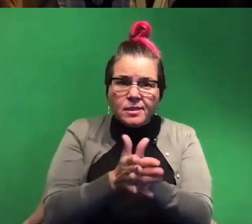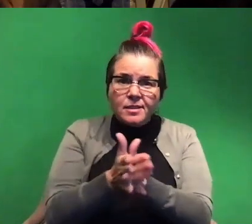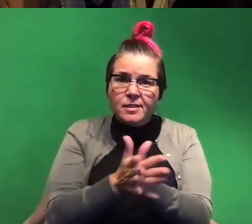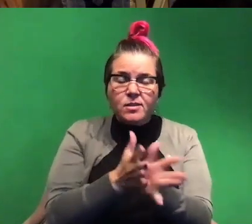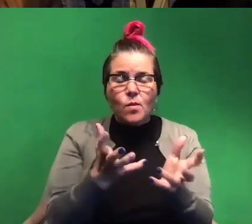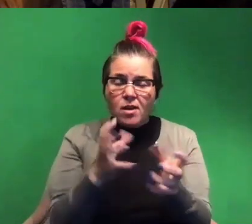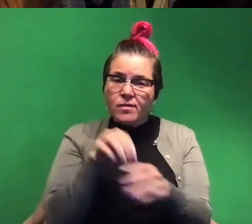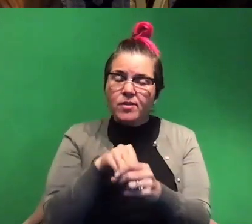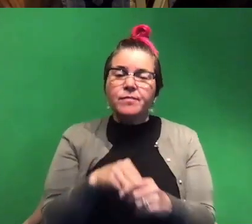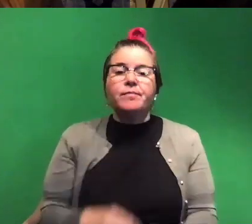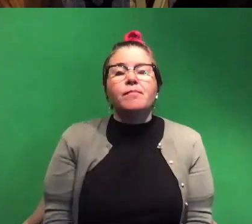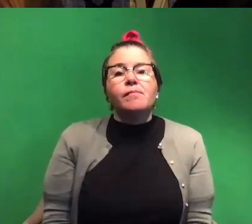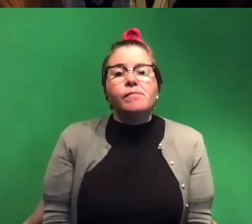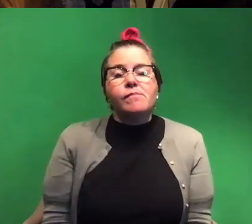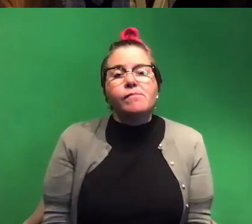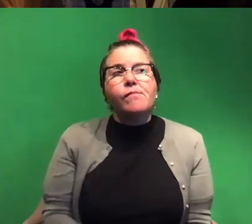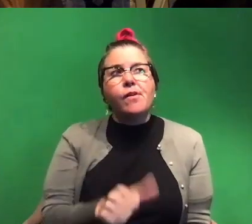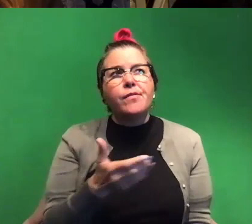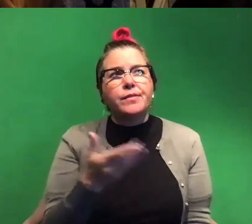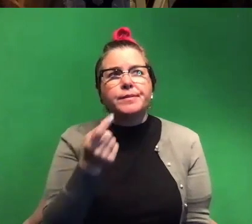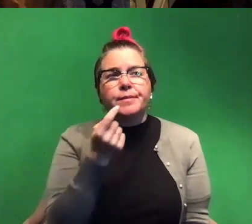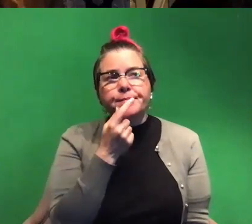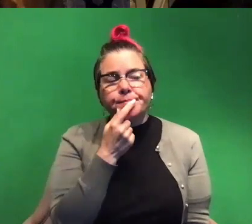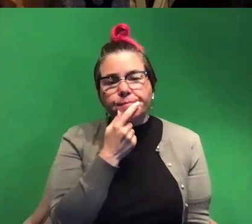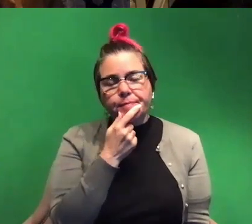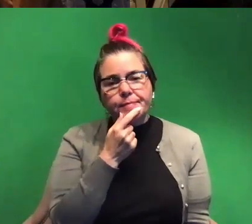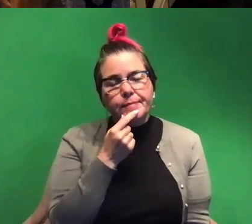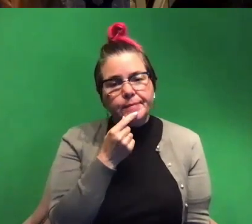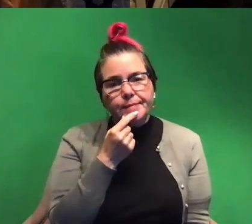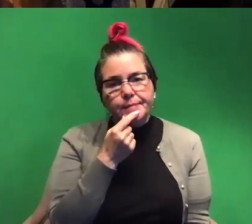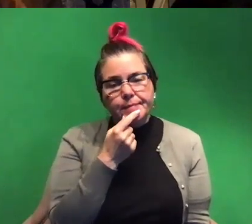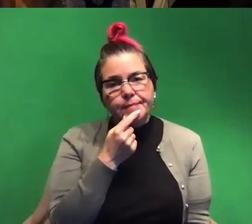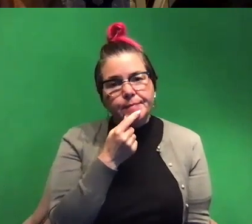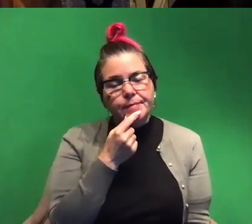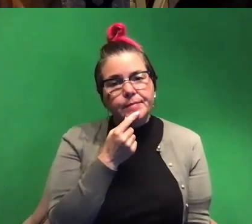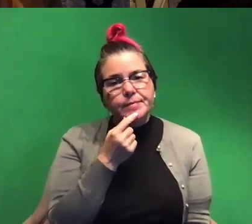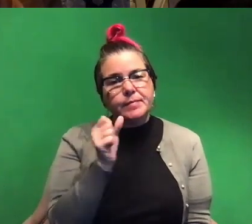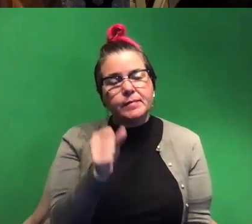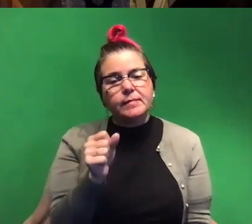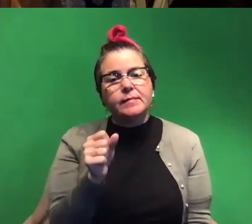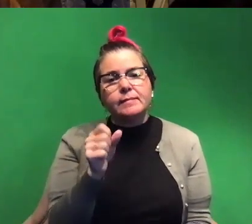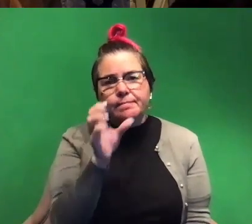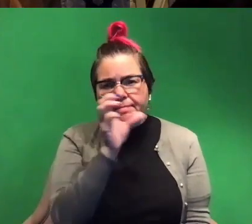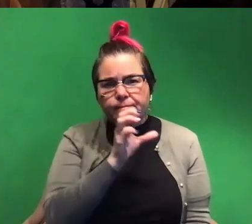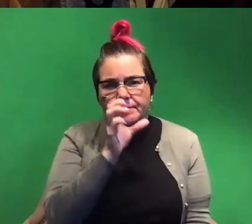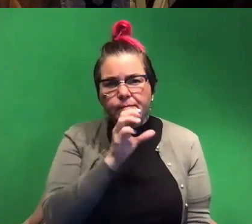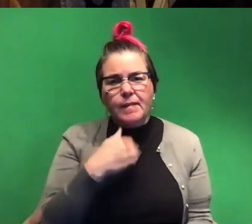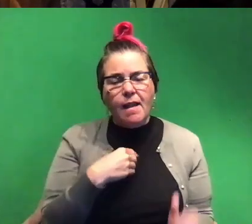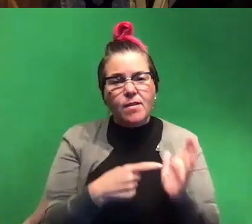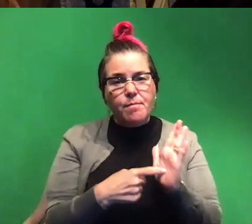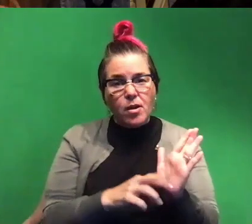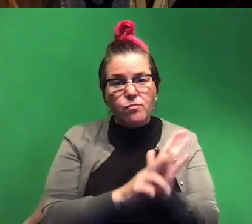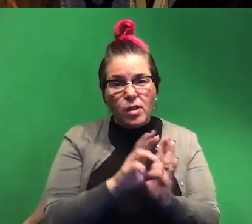it. Some other things I think were super helpful. You can look to see if there's a model rocketry